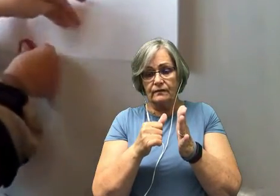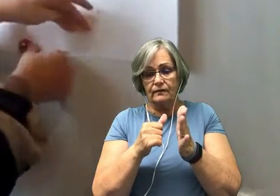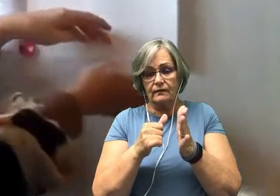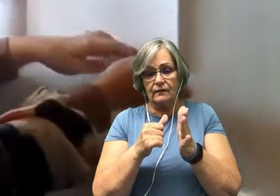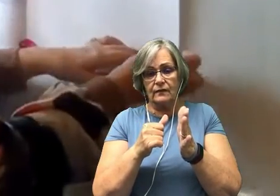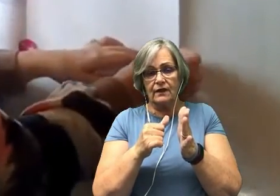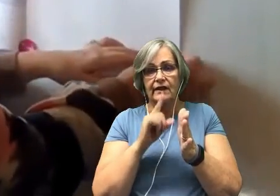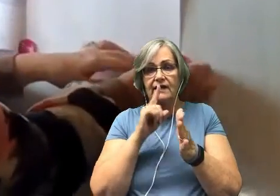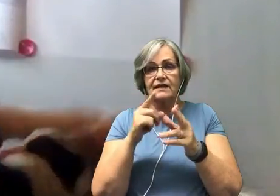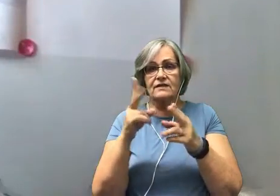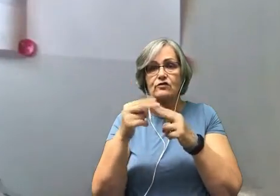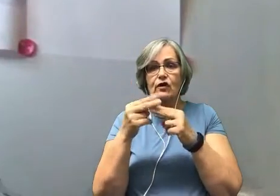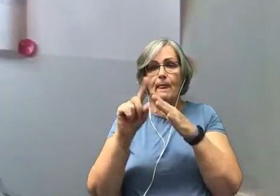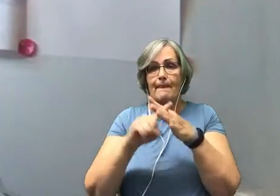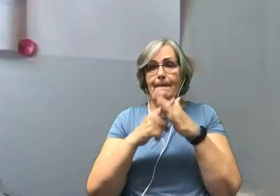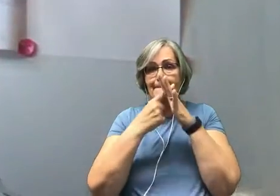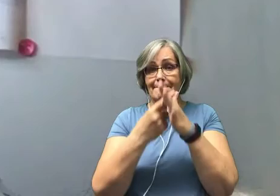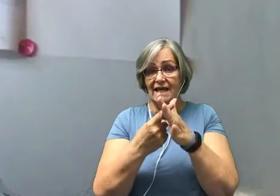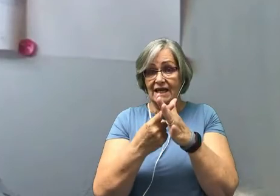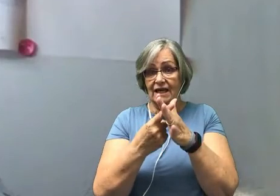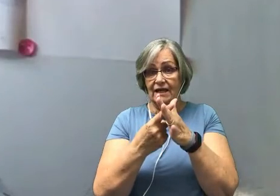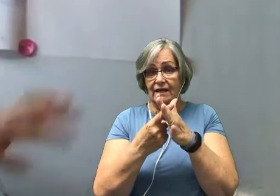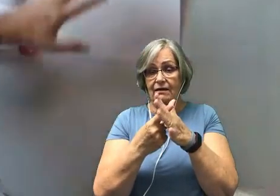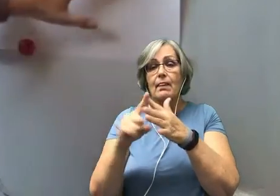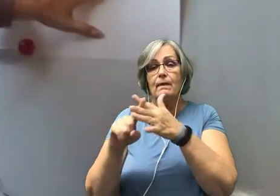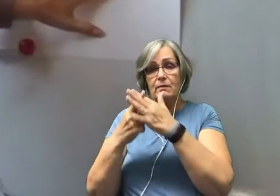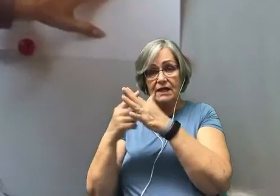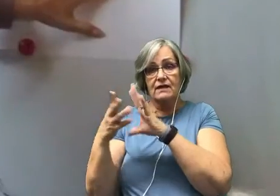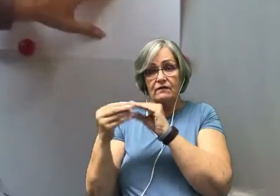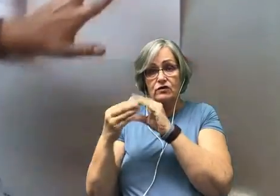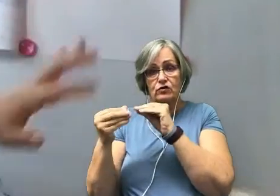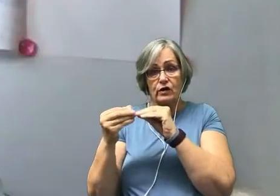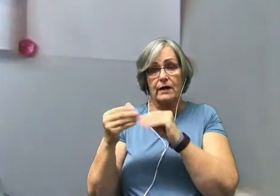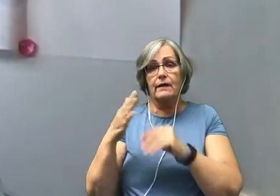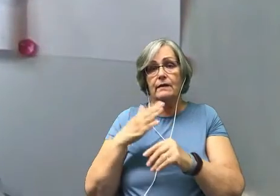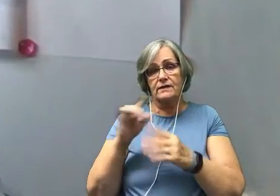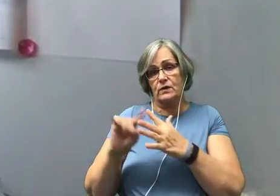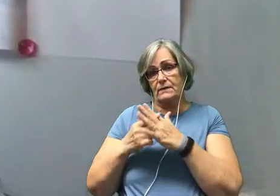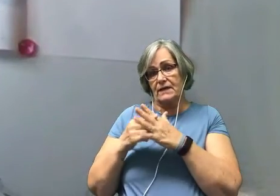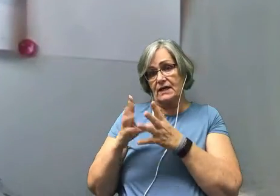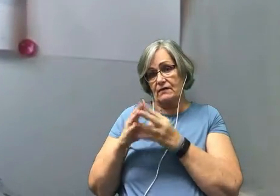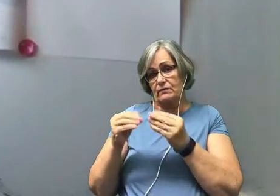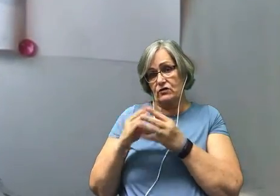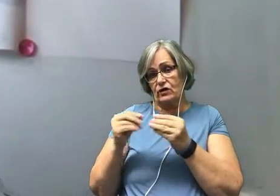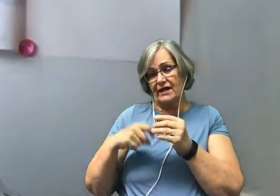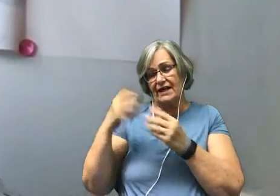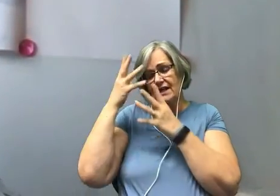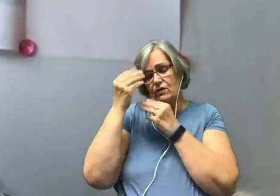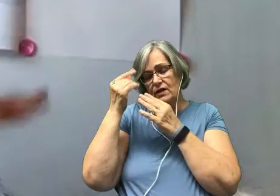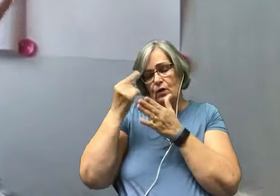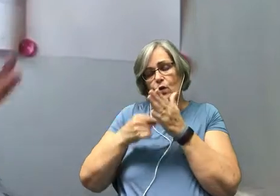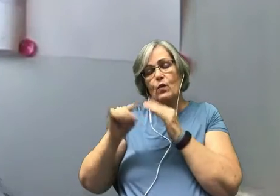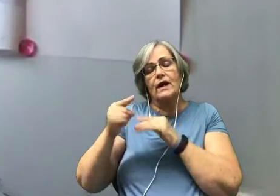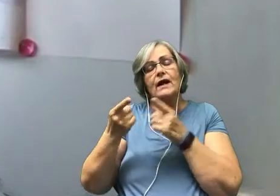of our story is called the beginning. This is the beginning of my story. So I have to